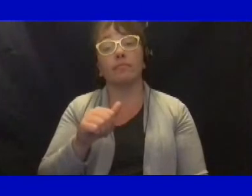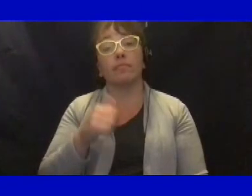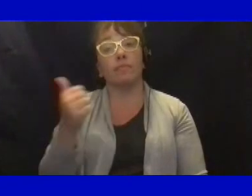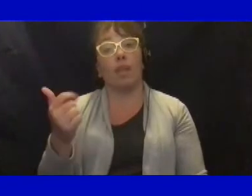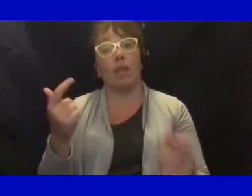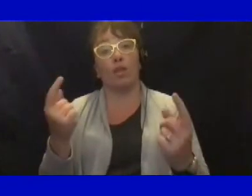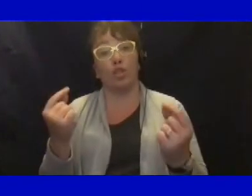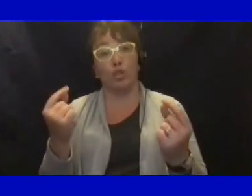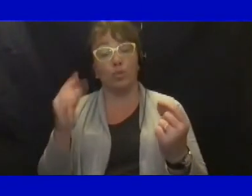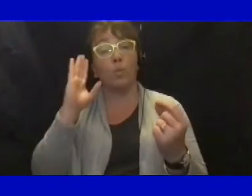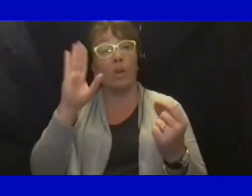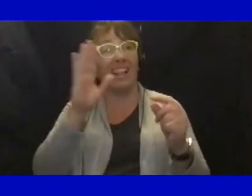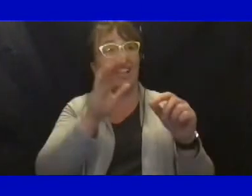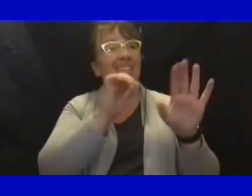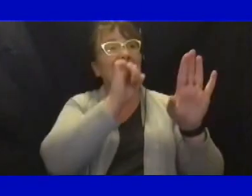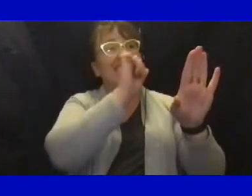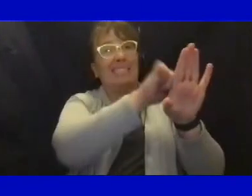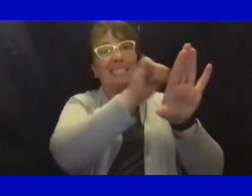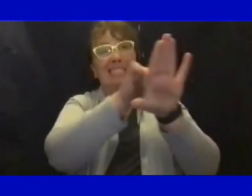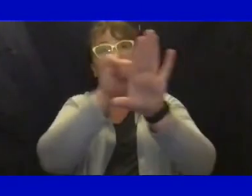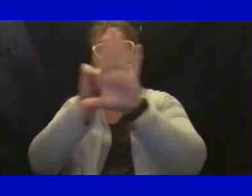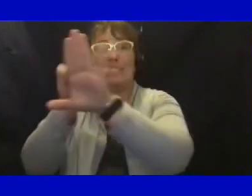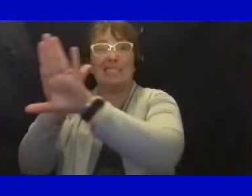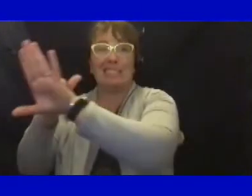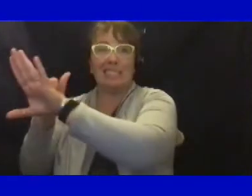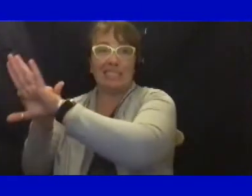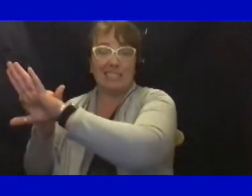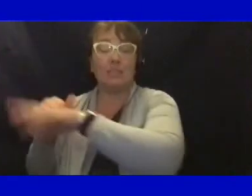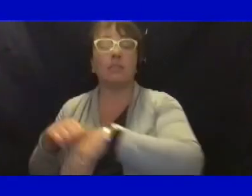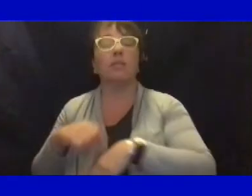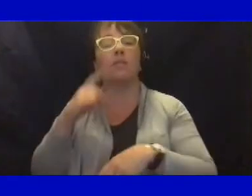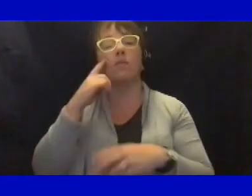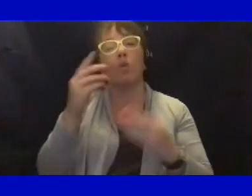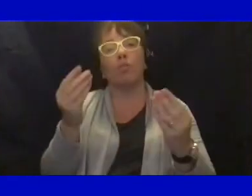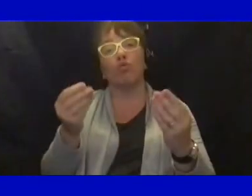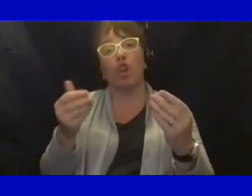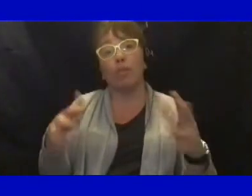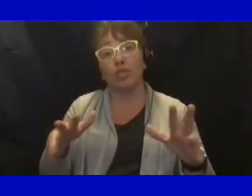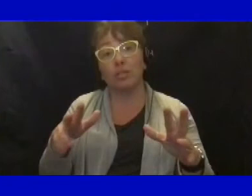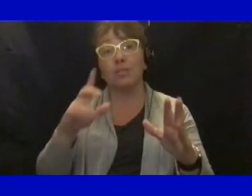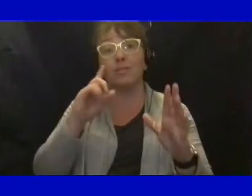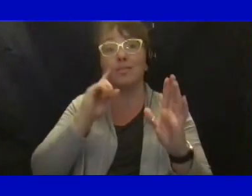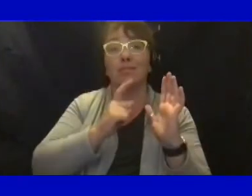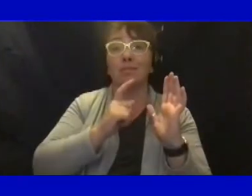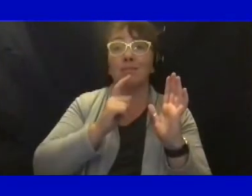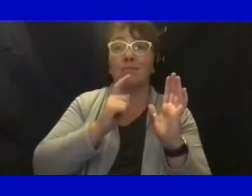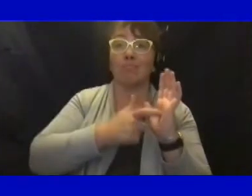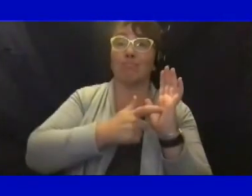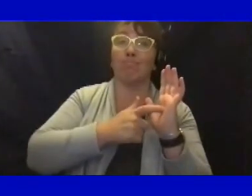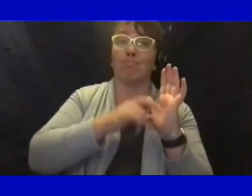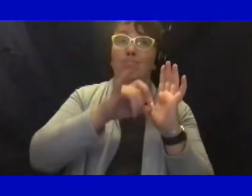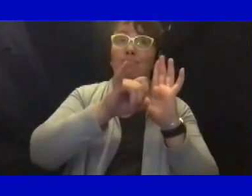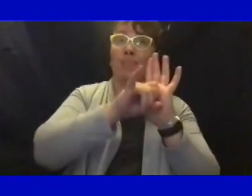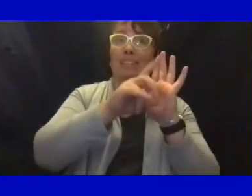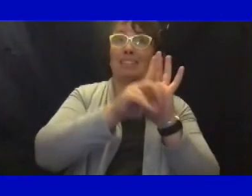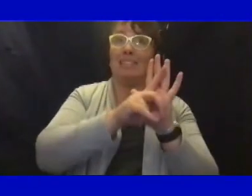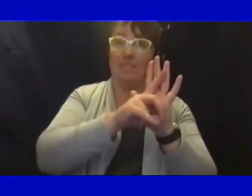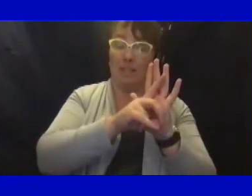door for properties that have been identified. If you do have any private